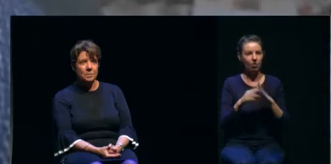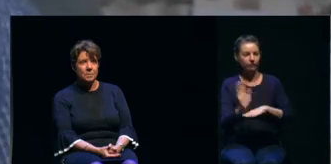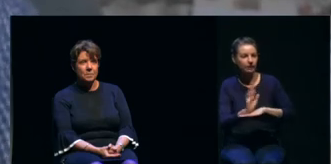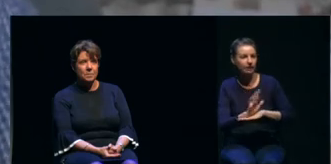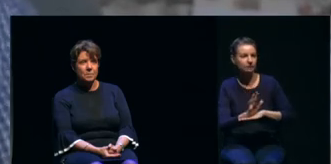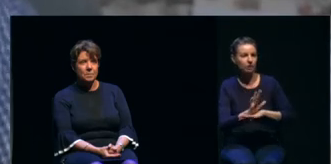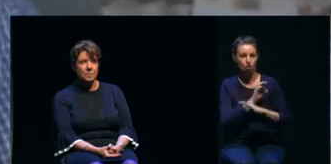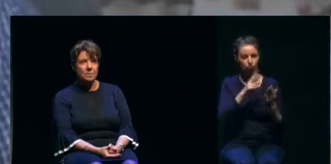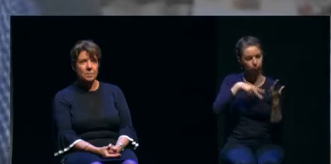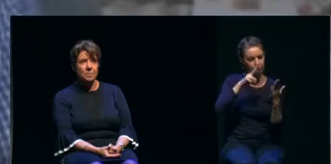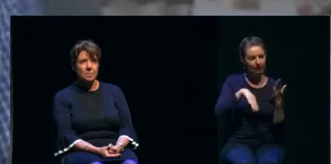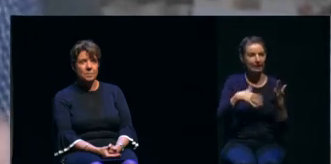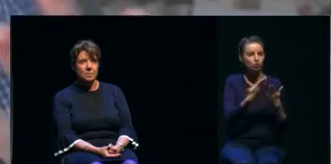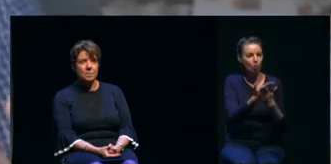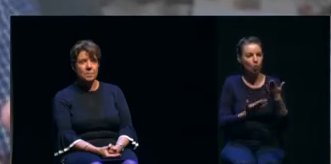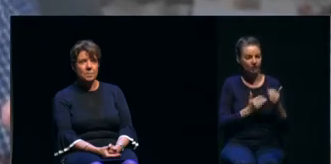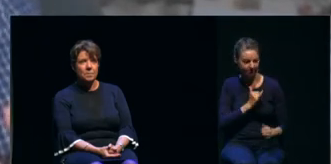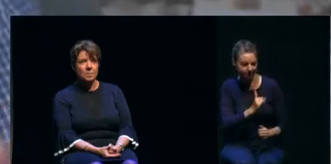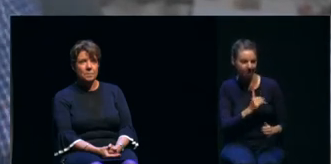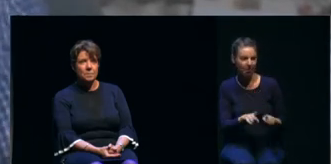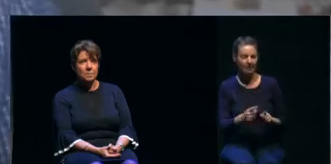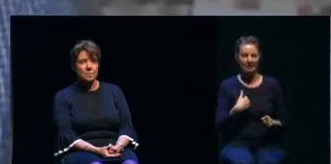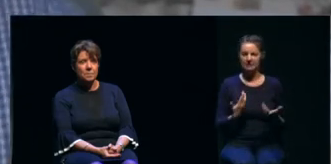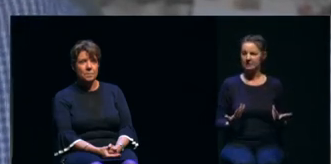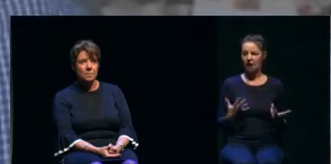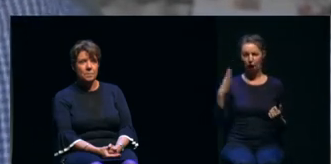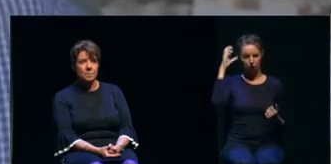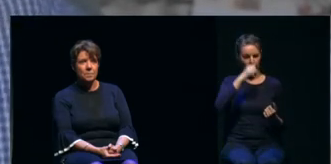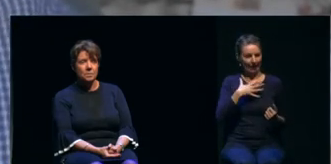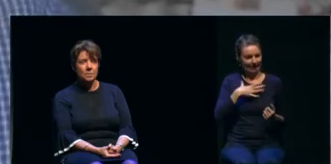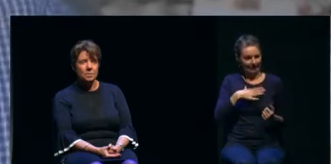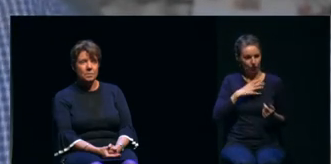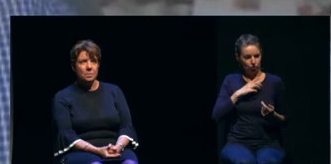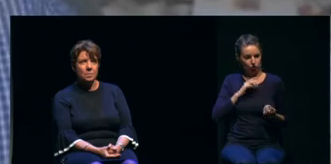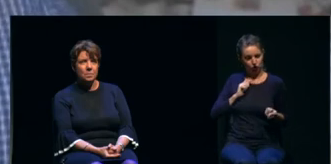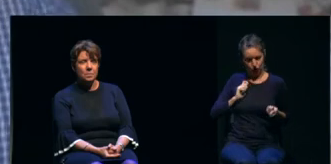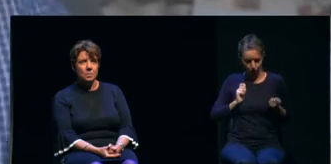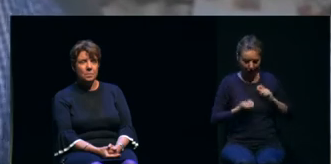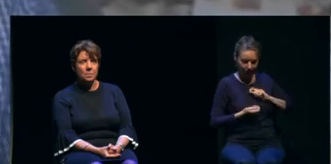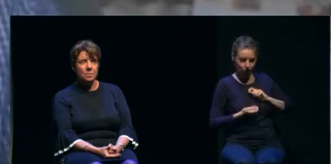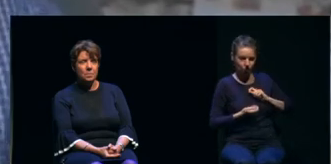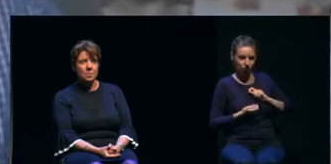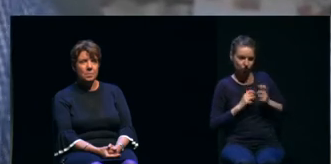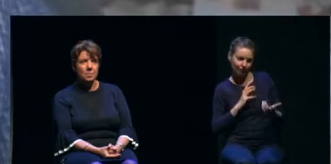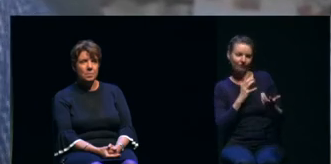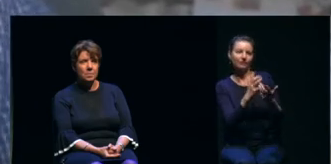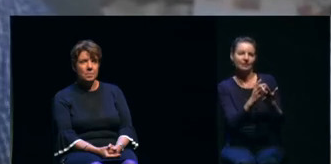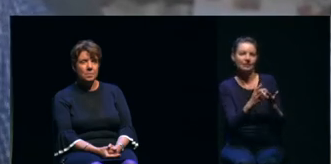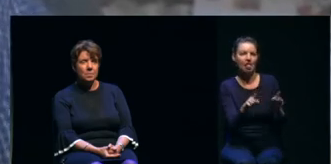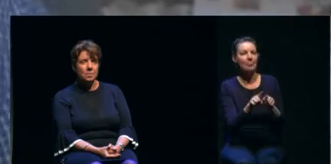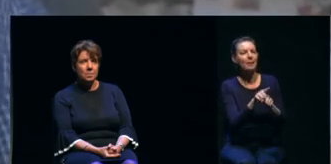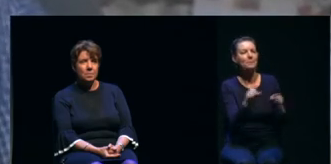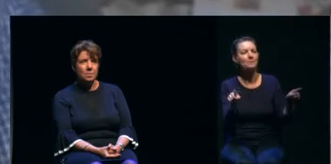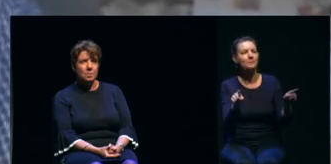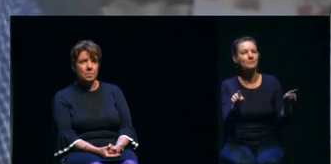any stories like yours, then you just presume that at some point you'll have to turn into one of those people on TV. Mm. You know, every woman I know who was of